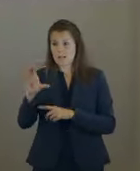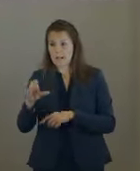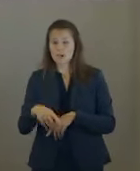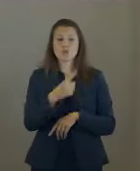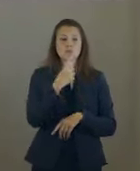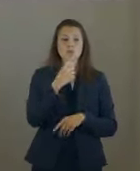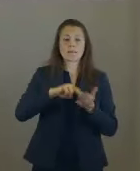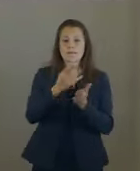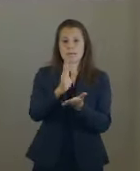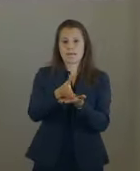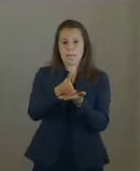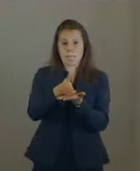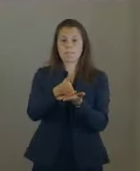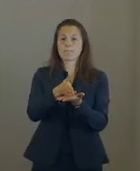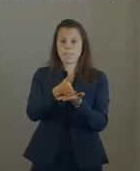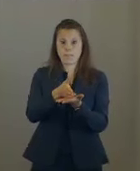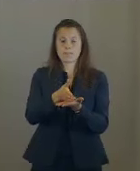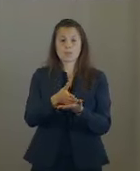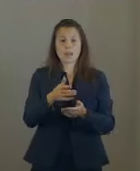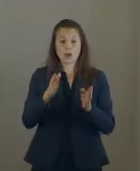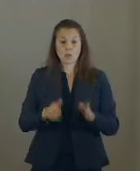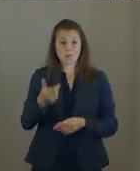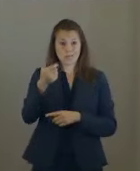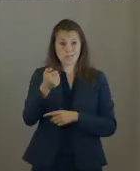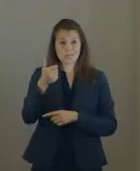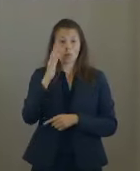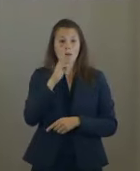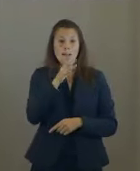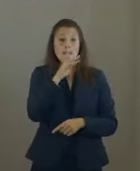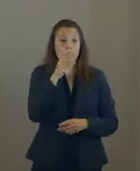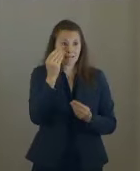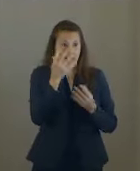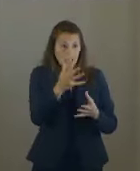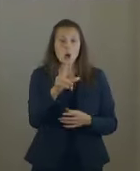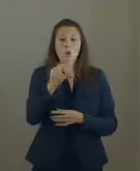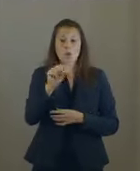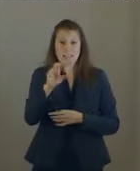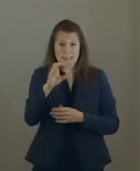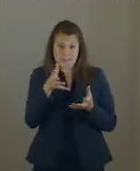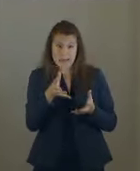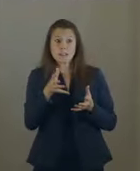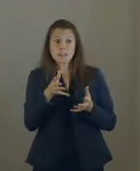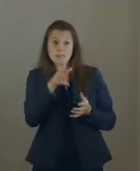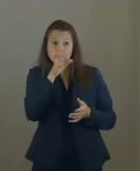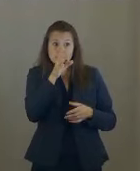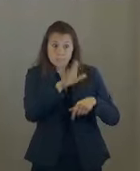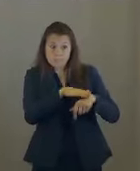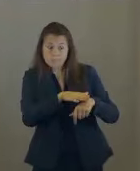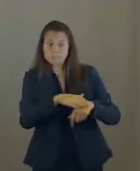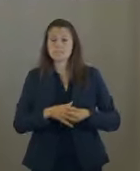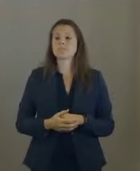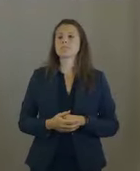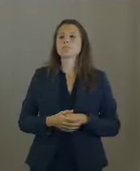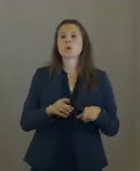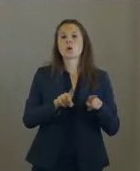red to stop. The timekeeper will verbally remind each speaker when 30 seconds remains. Please also